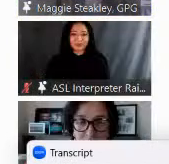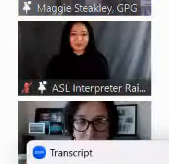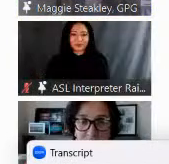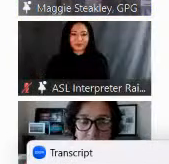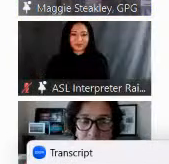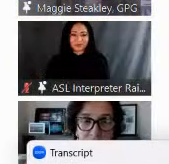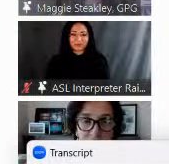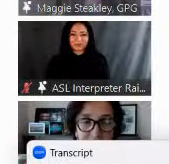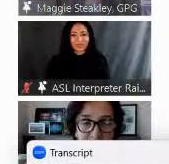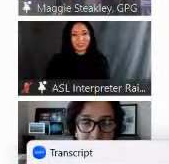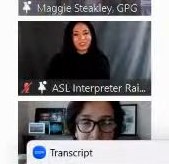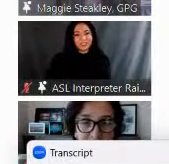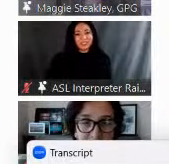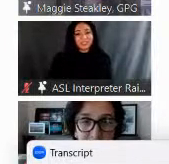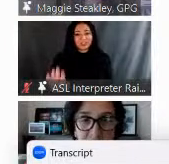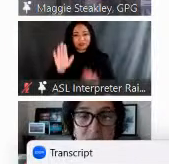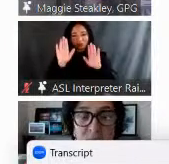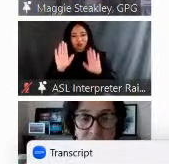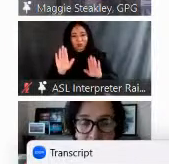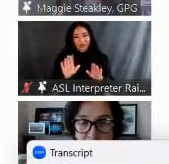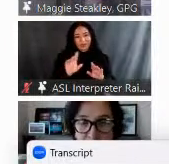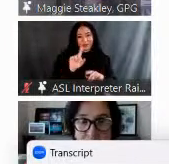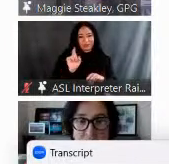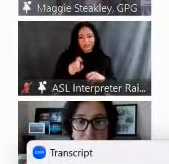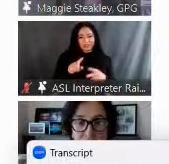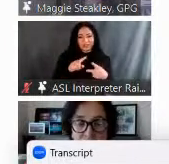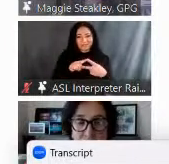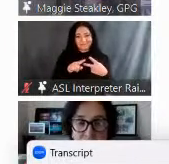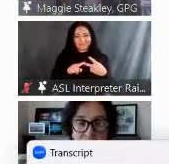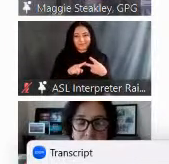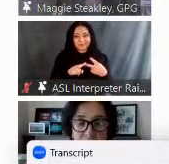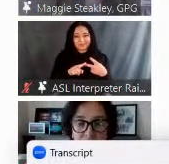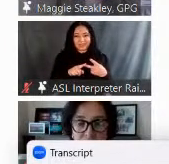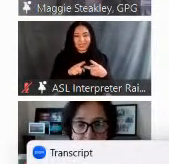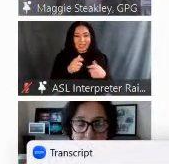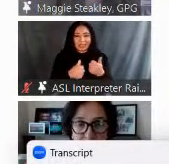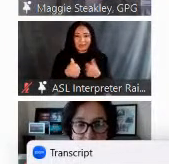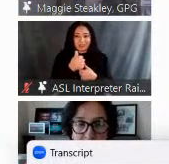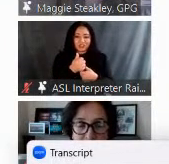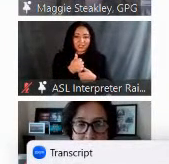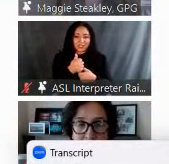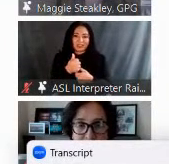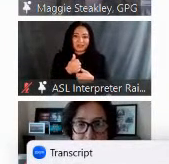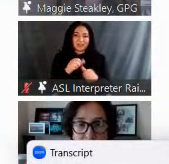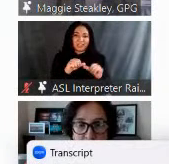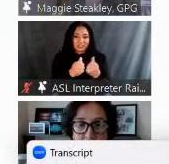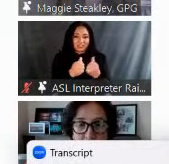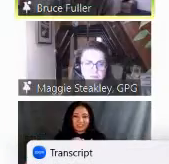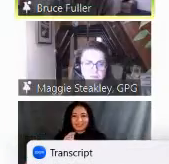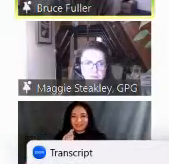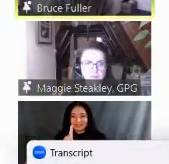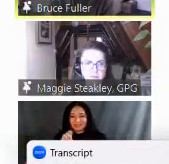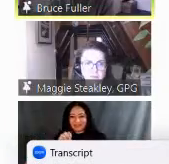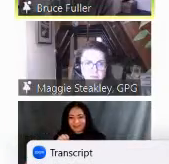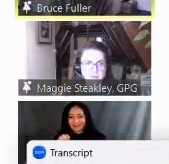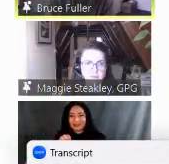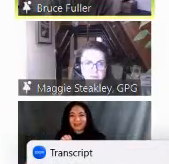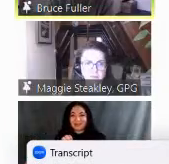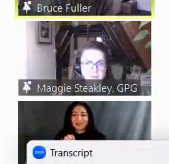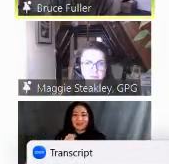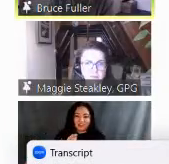great questions. One is on the first, administrative agencies like CDE and the Child Care Resource and Referral